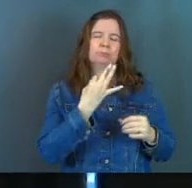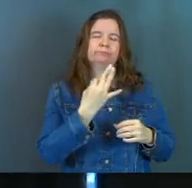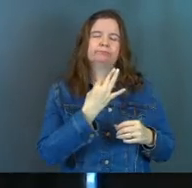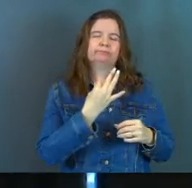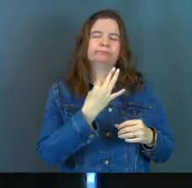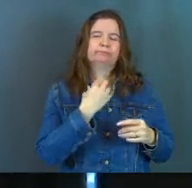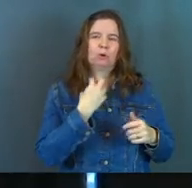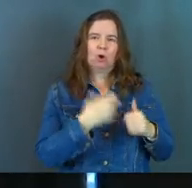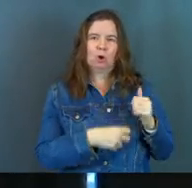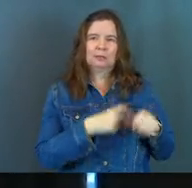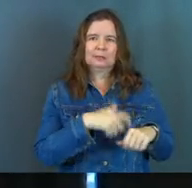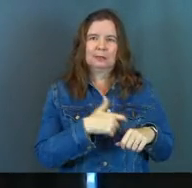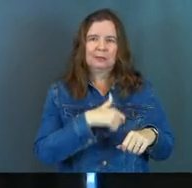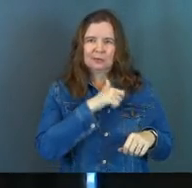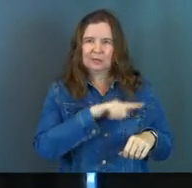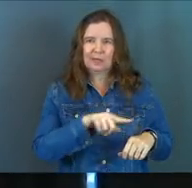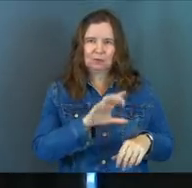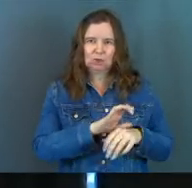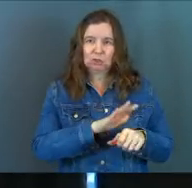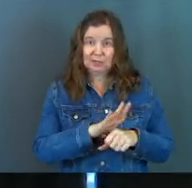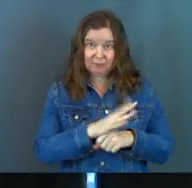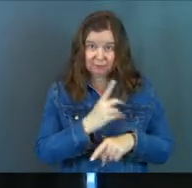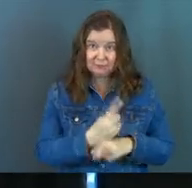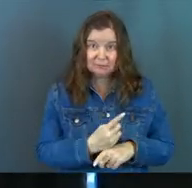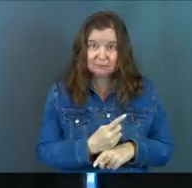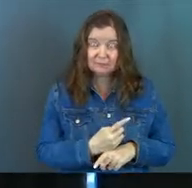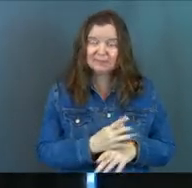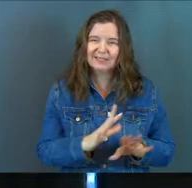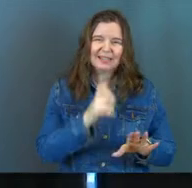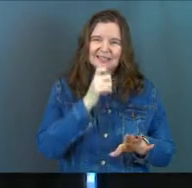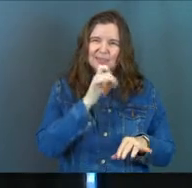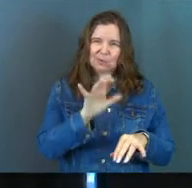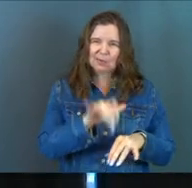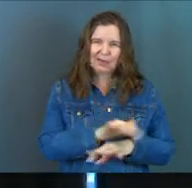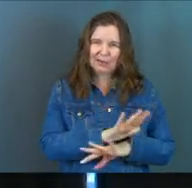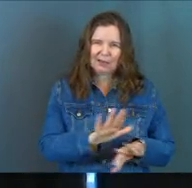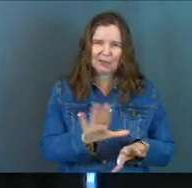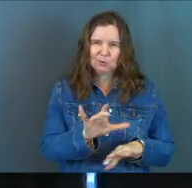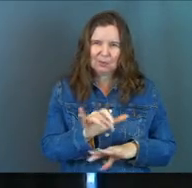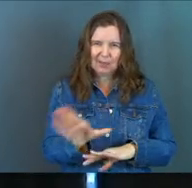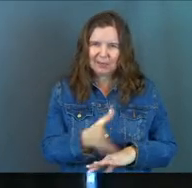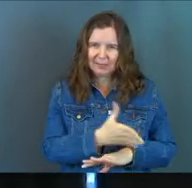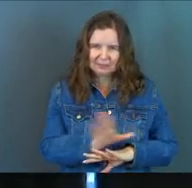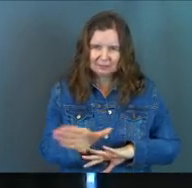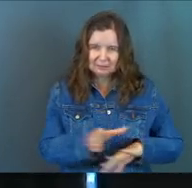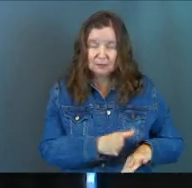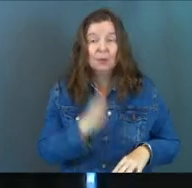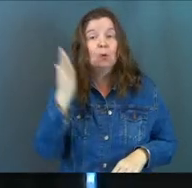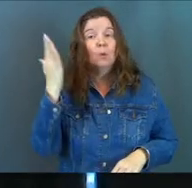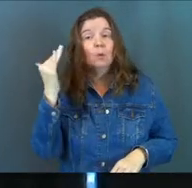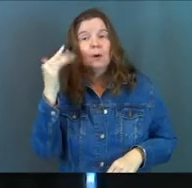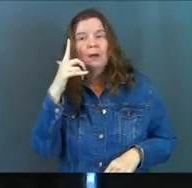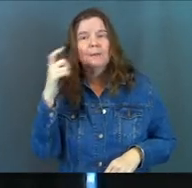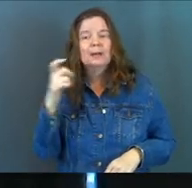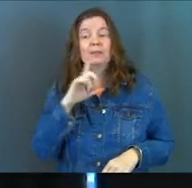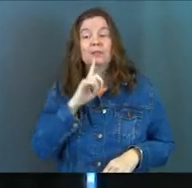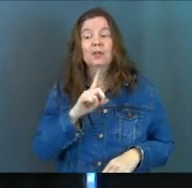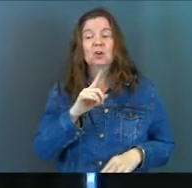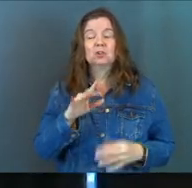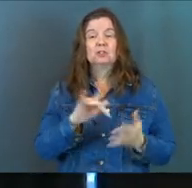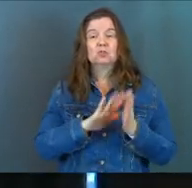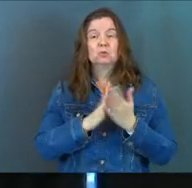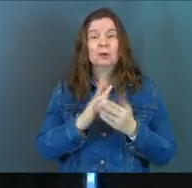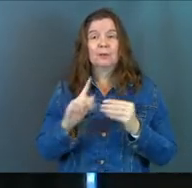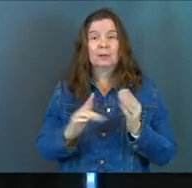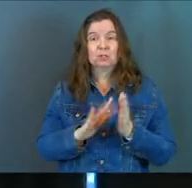us a hard time when we didn't come to church enough. Amen? Let's not go there. Let's not do that thing. Here's why. Because there's a